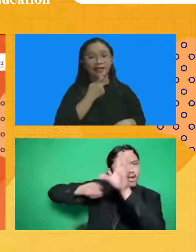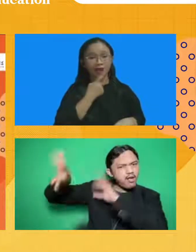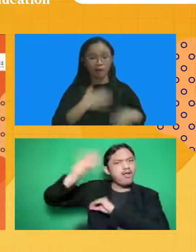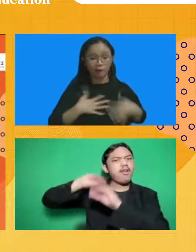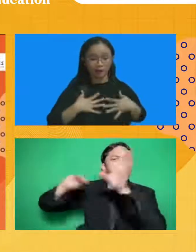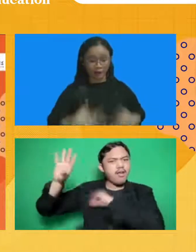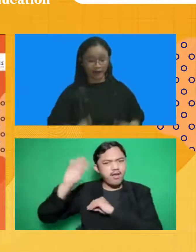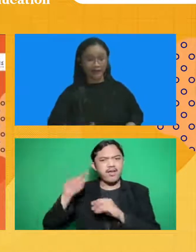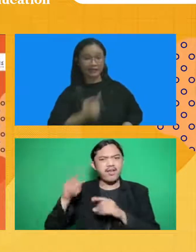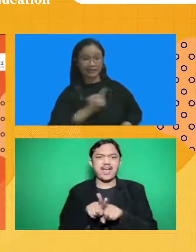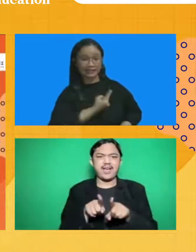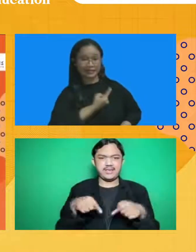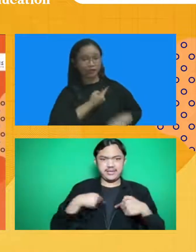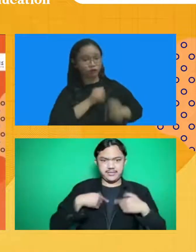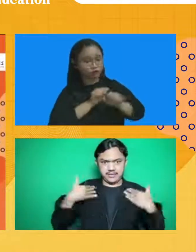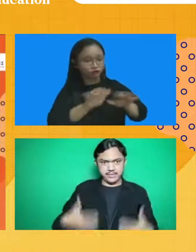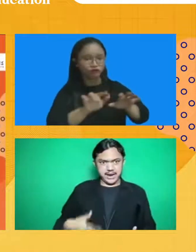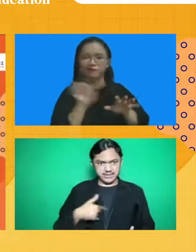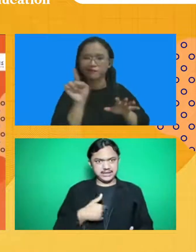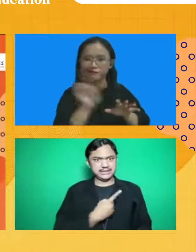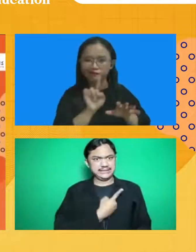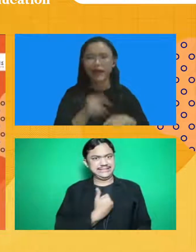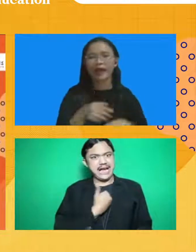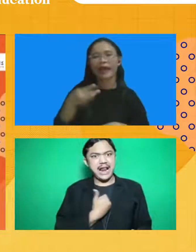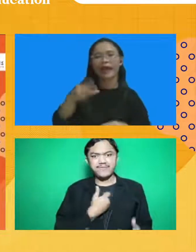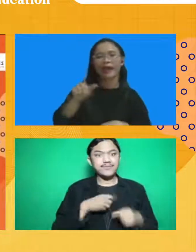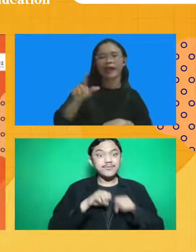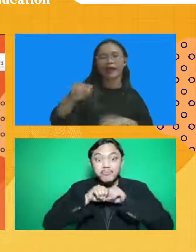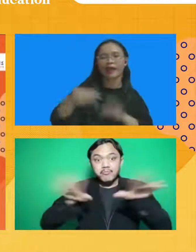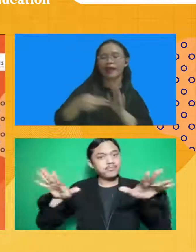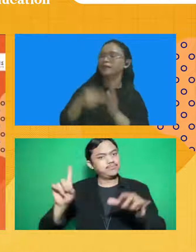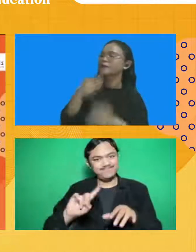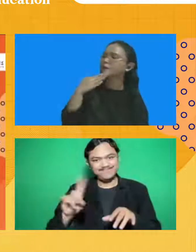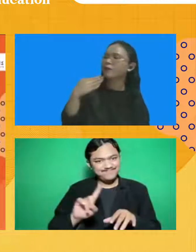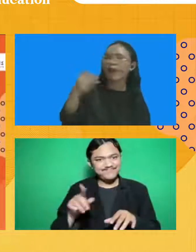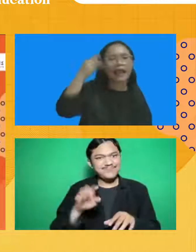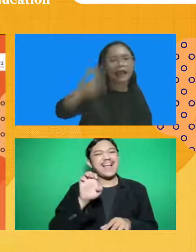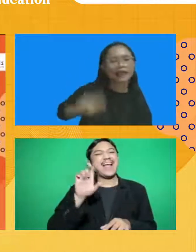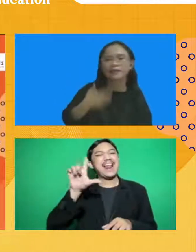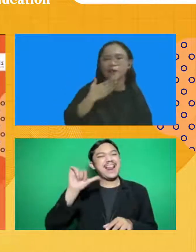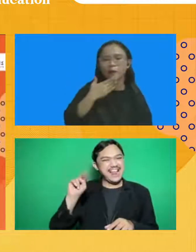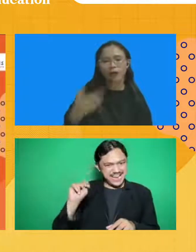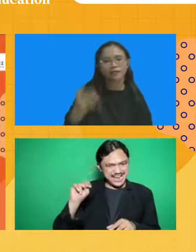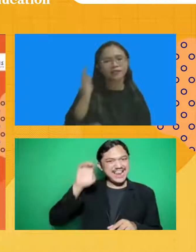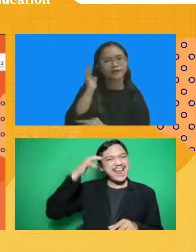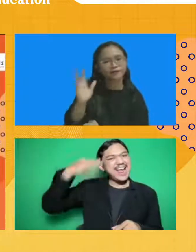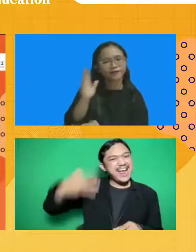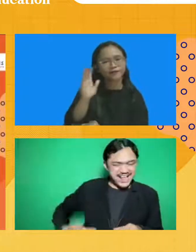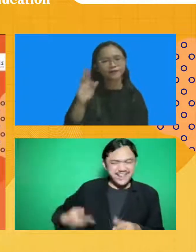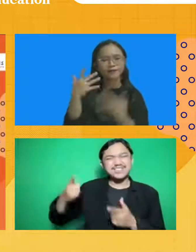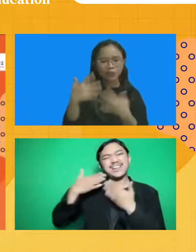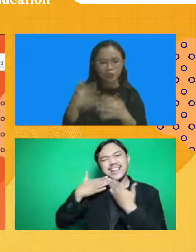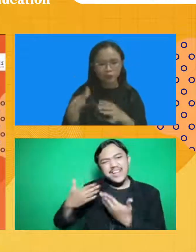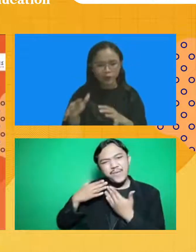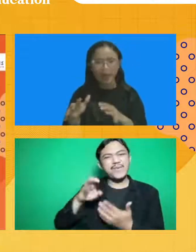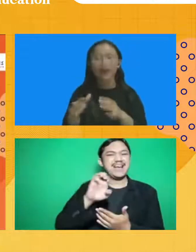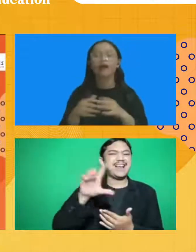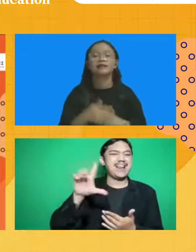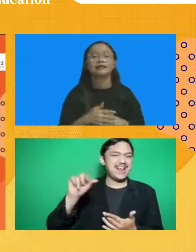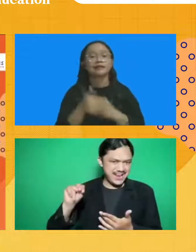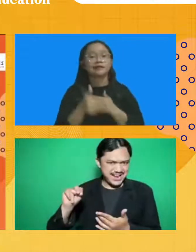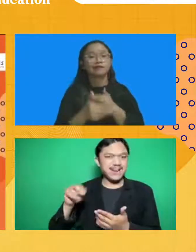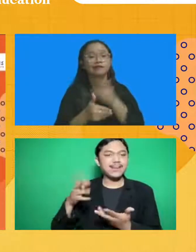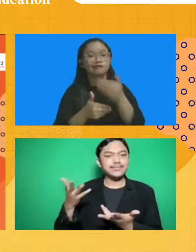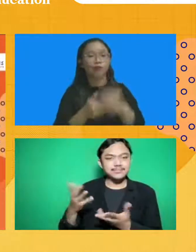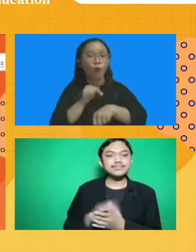Kusuma, thank you very much for inspiration discussion, and I'm very Sorry to inform that we don't have much time for the